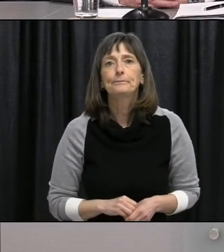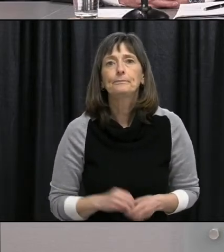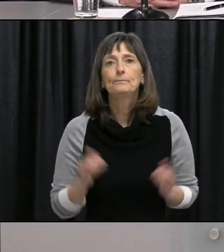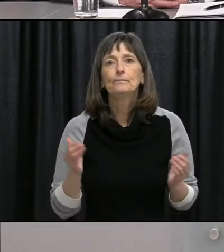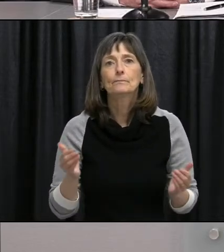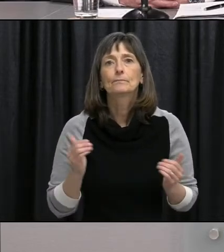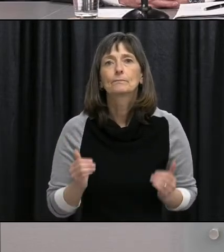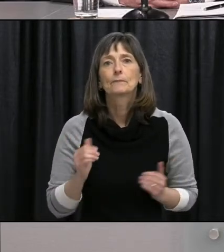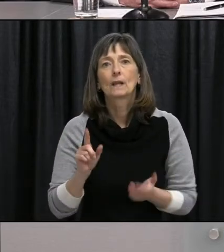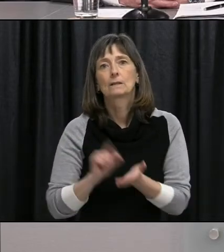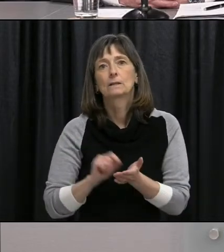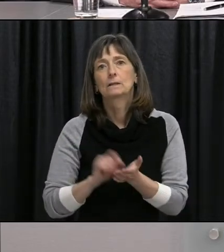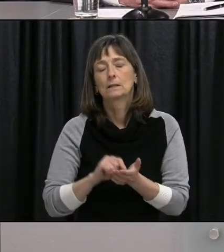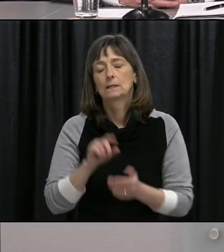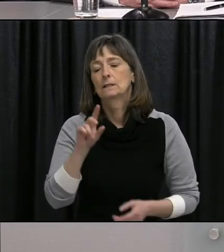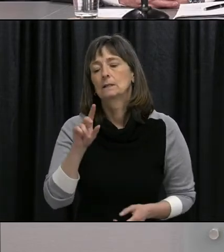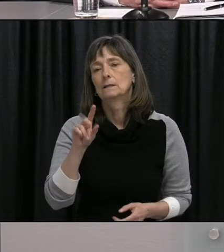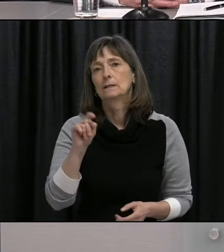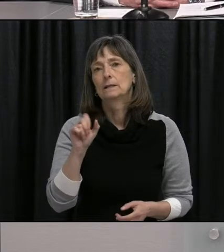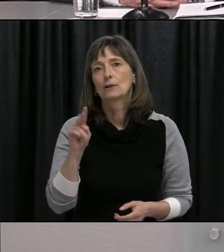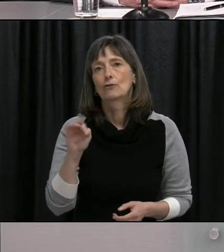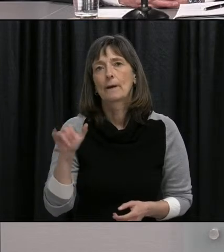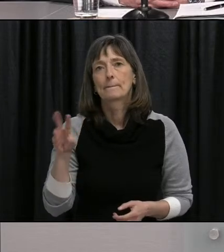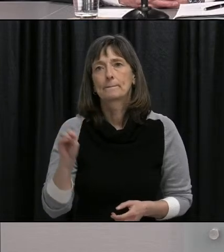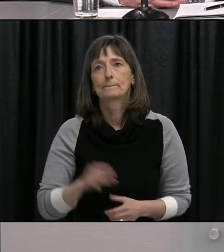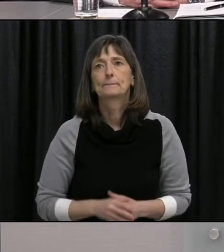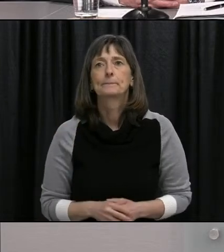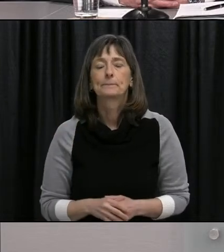Marr of The Telegram. Please go ahead.